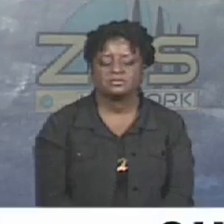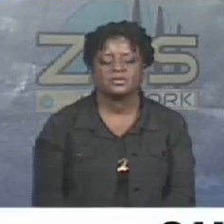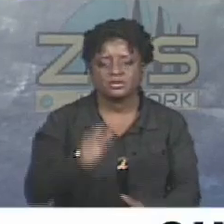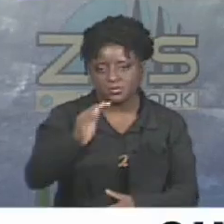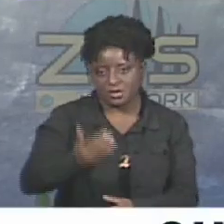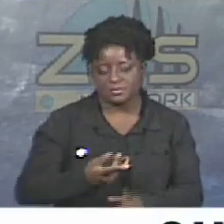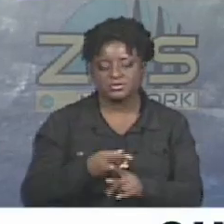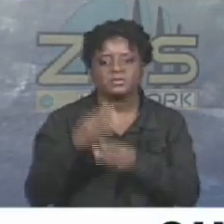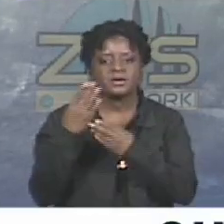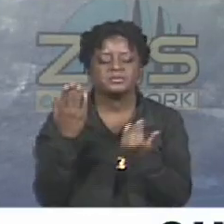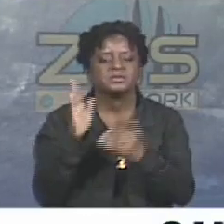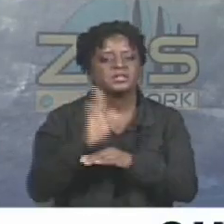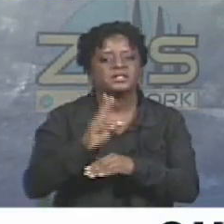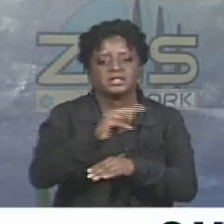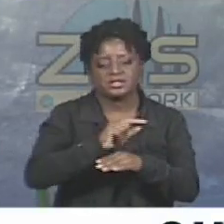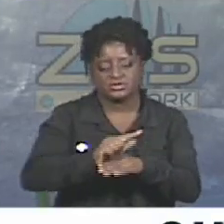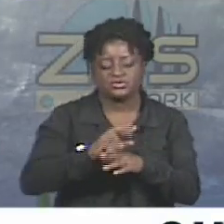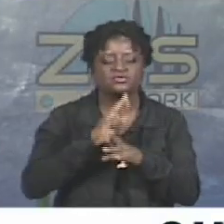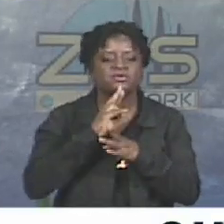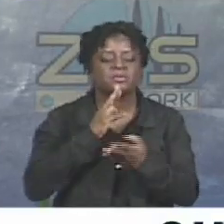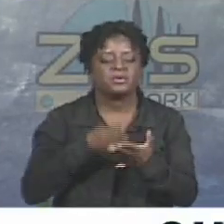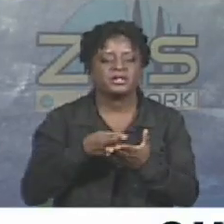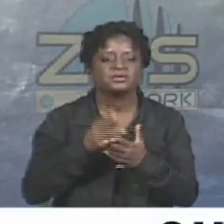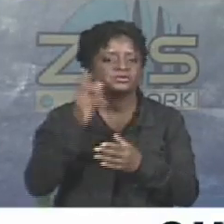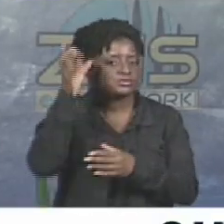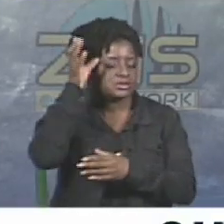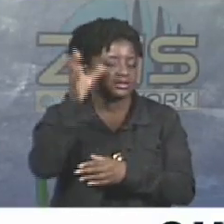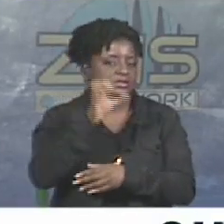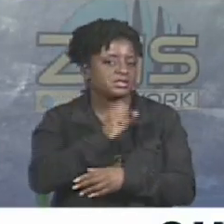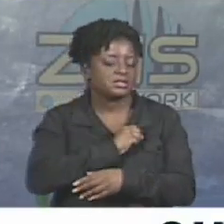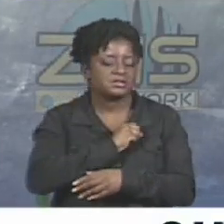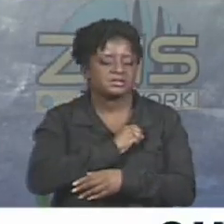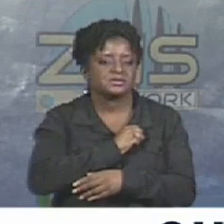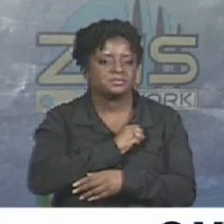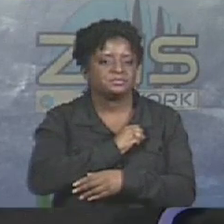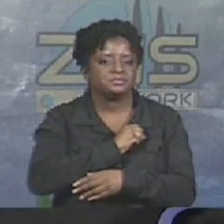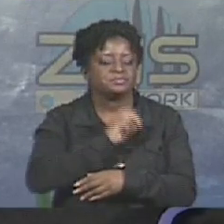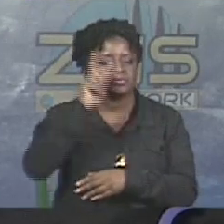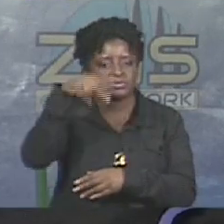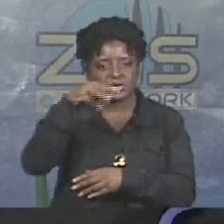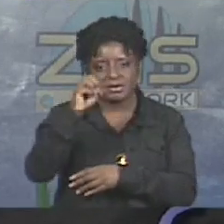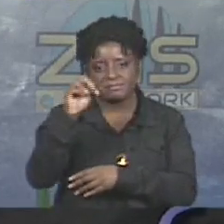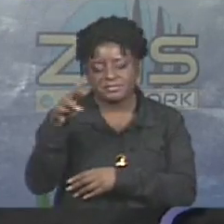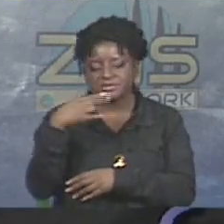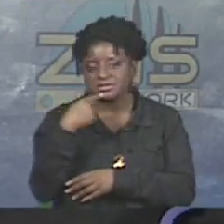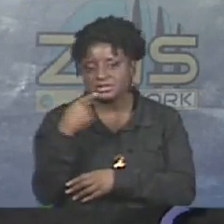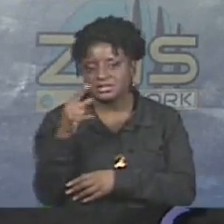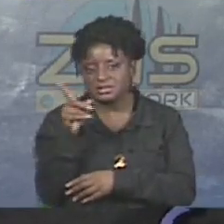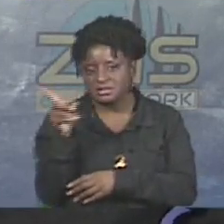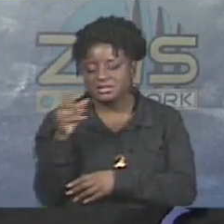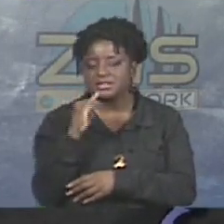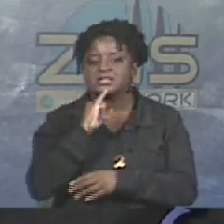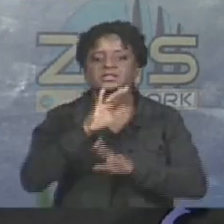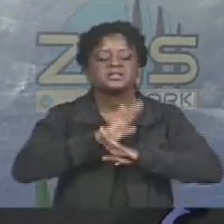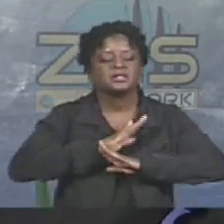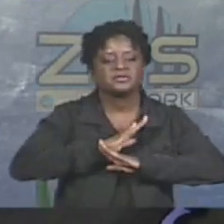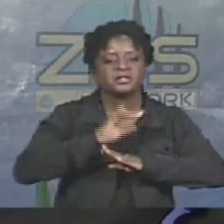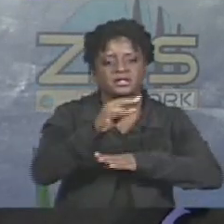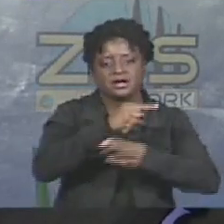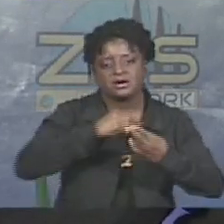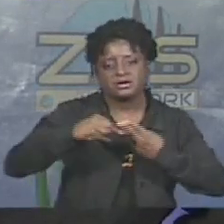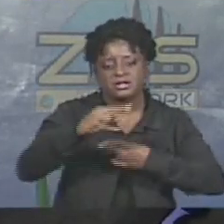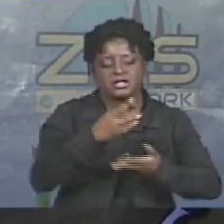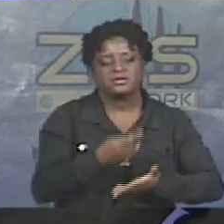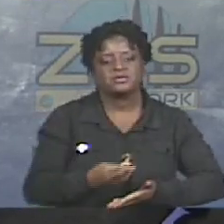Welcome to the Bahamas Tonight, the National Report. I'm Chris Saunders. Thank you so much for joining us here tonight. The Prime Minister says he is satisfied hurricane